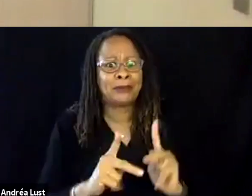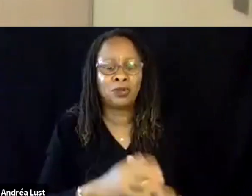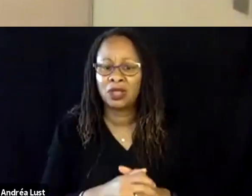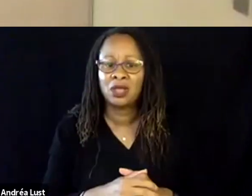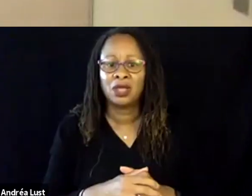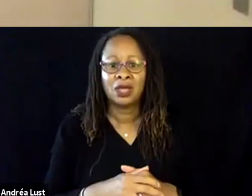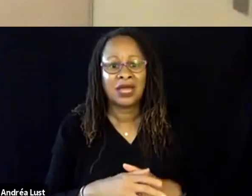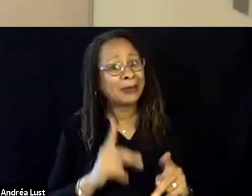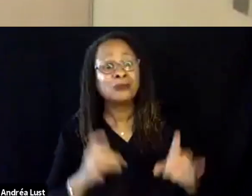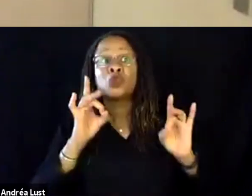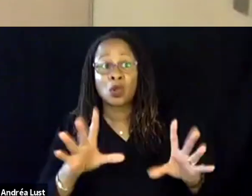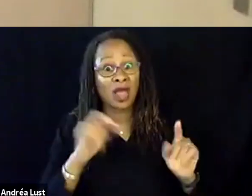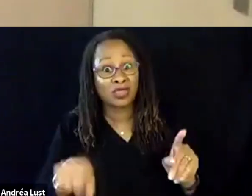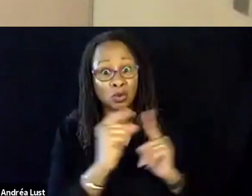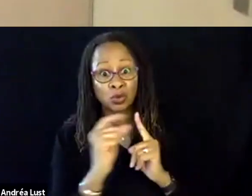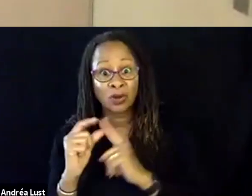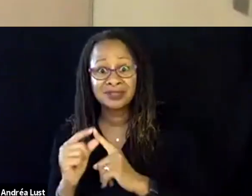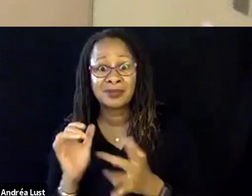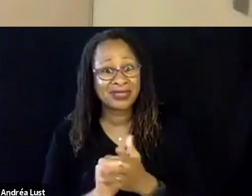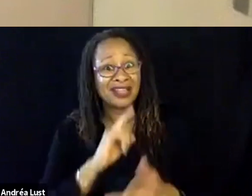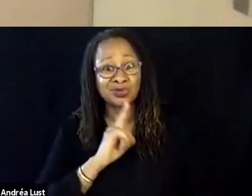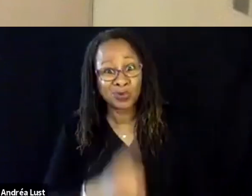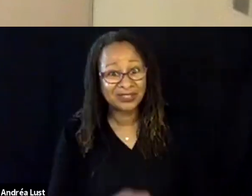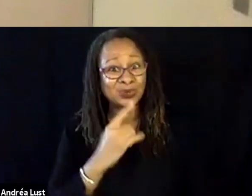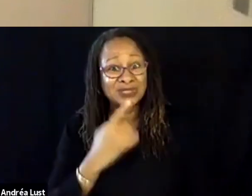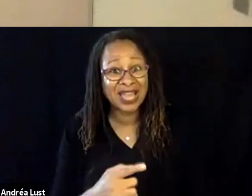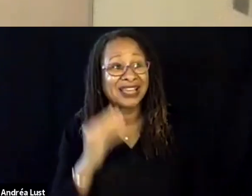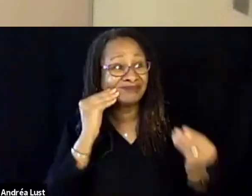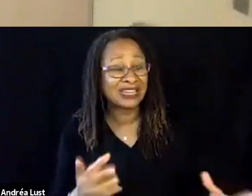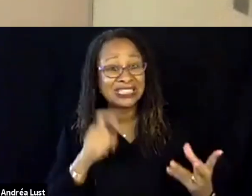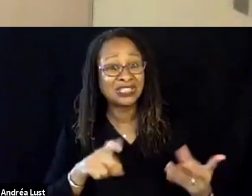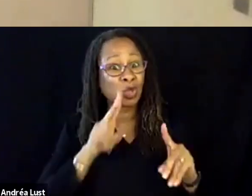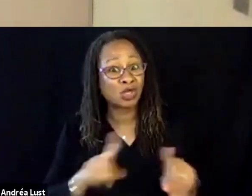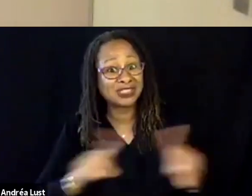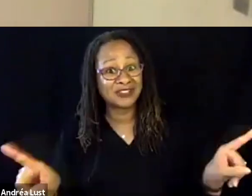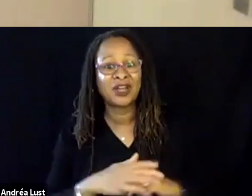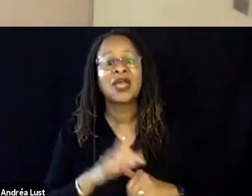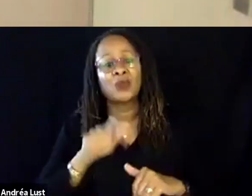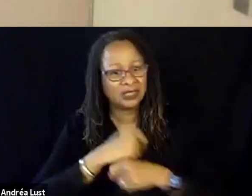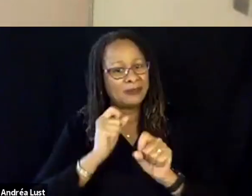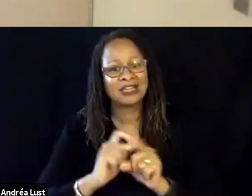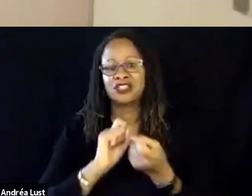don't like those words, but that's real to say. It needs to look different, and we need to make that change. And that means some of